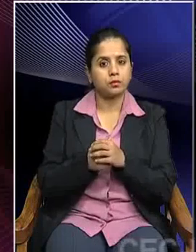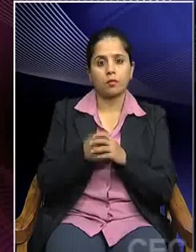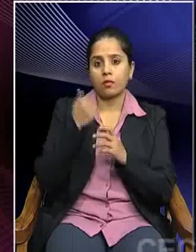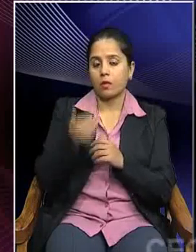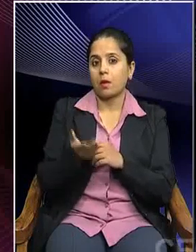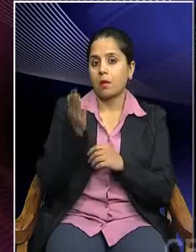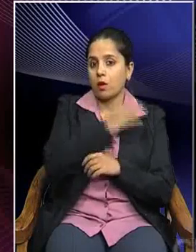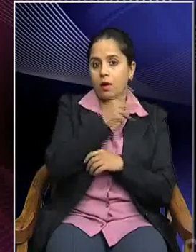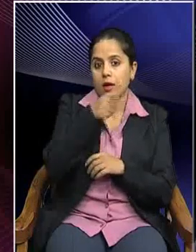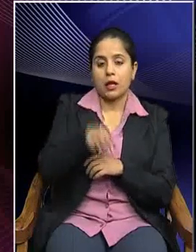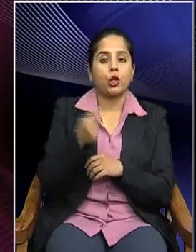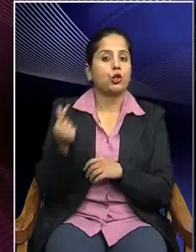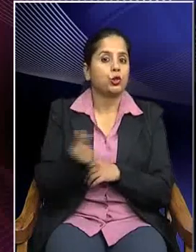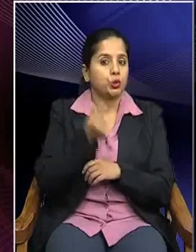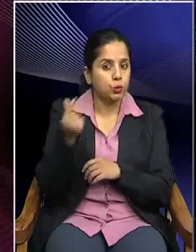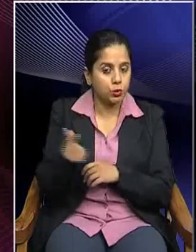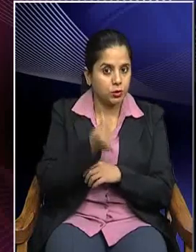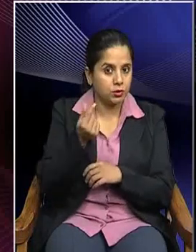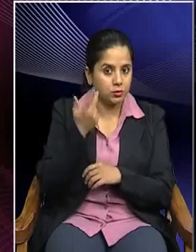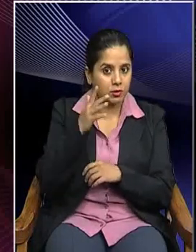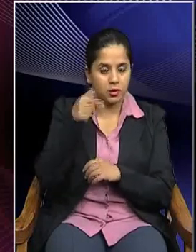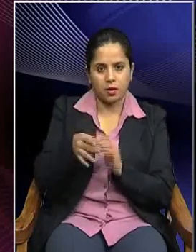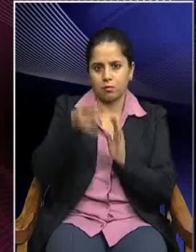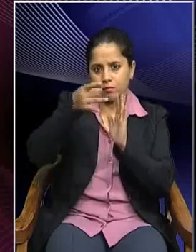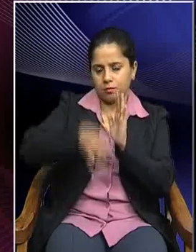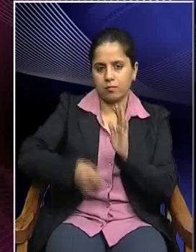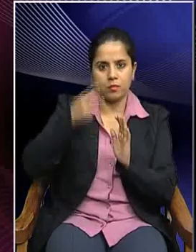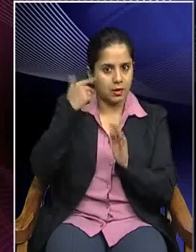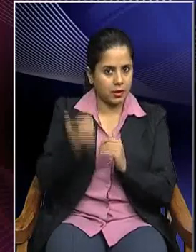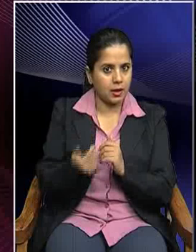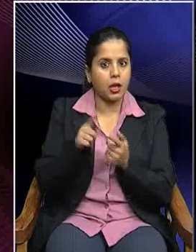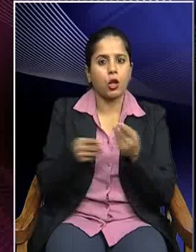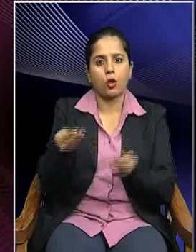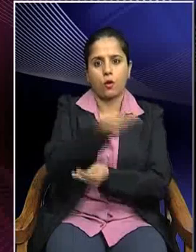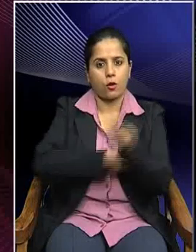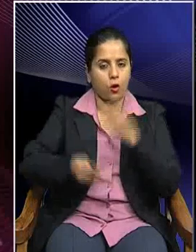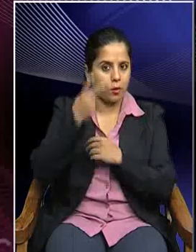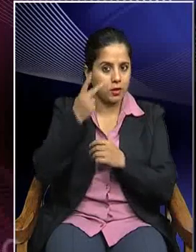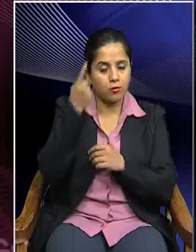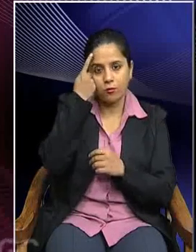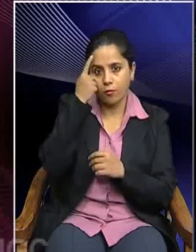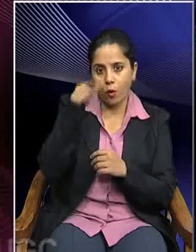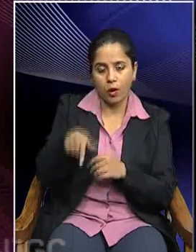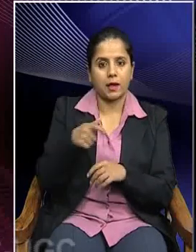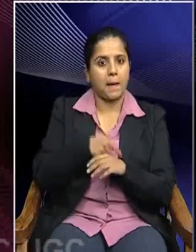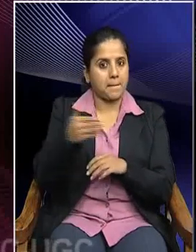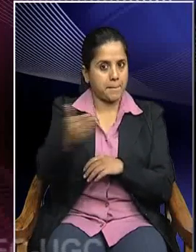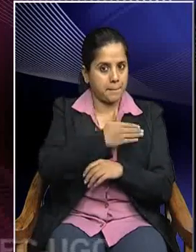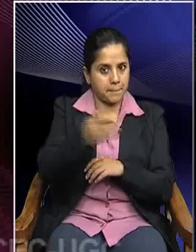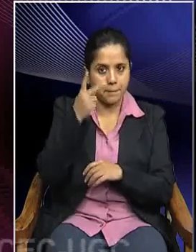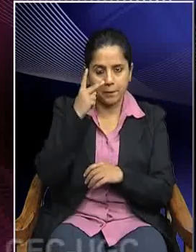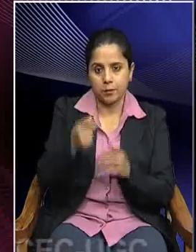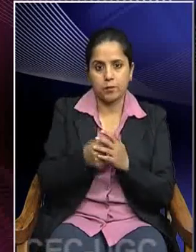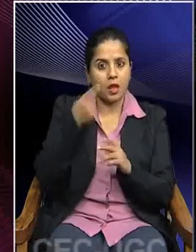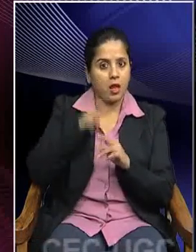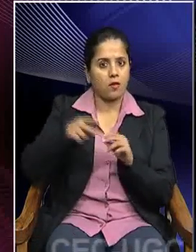having used this detailing in terms of economy for this period, if